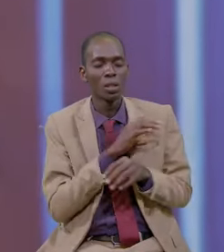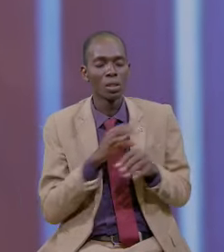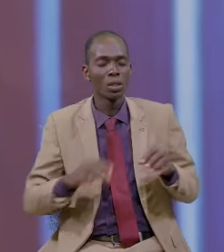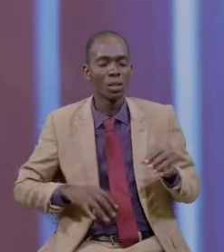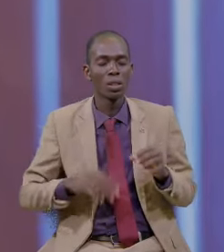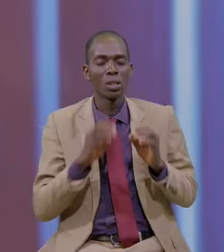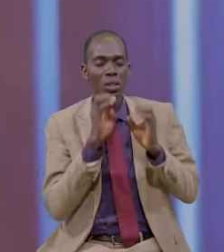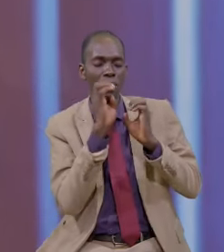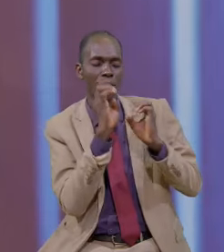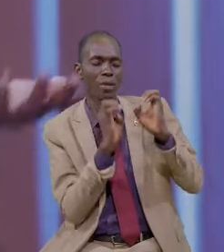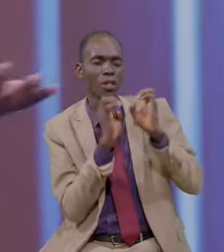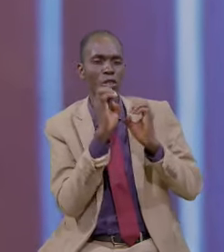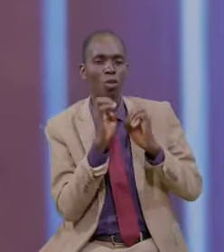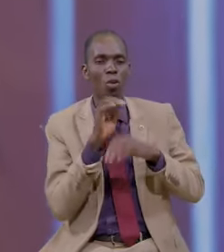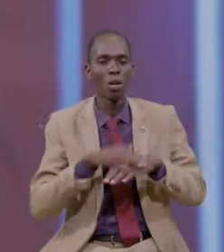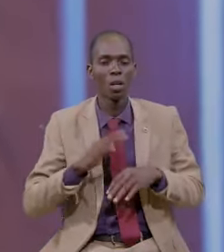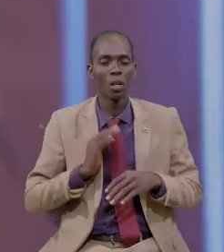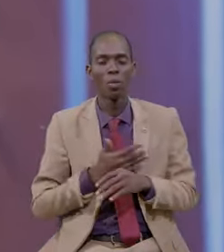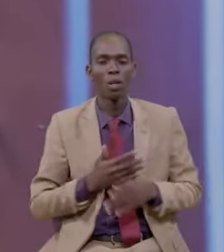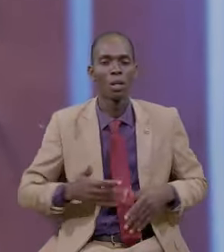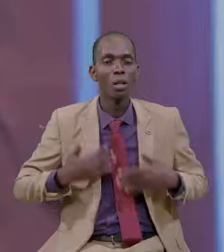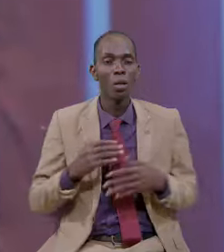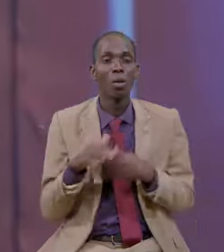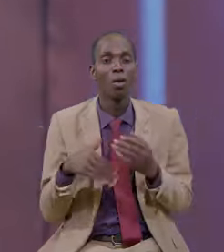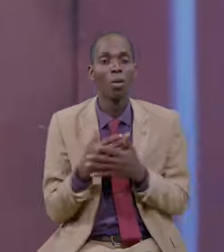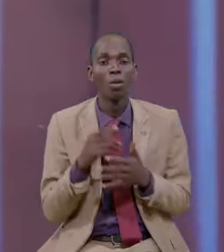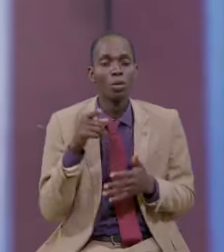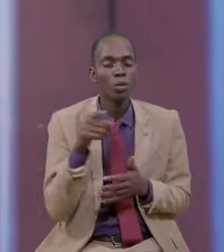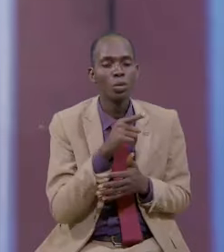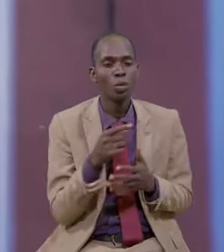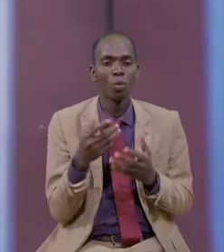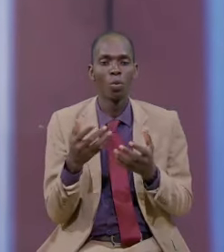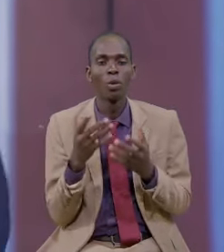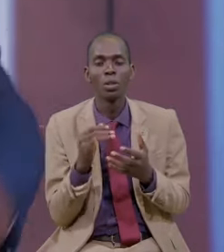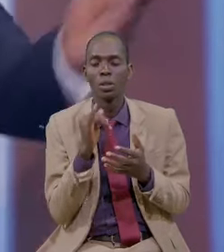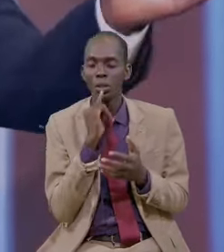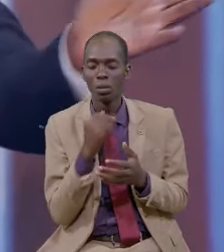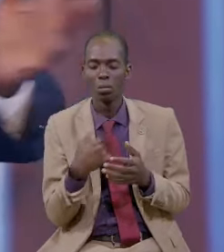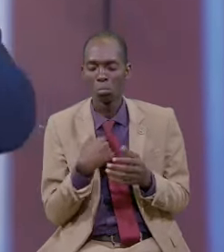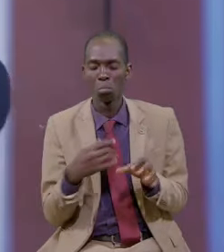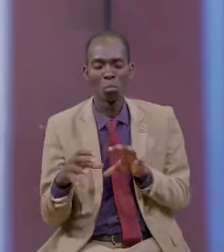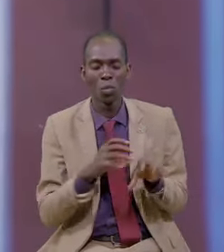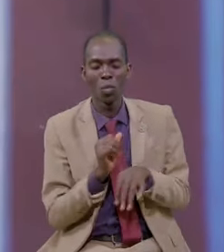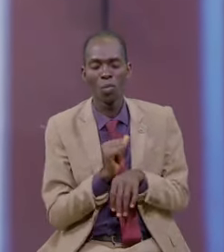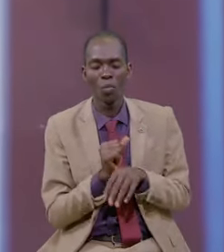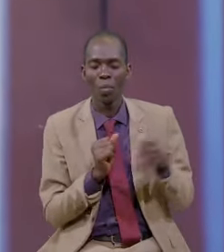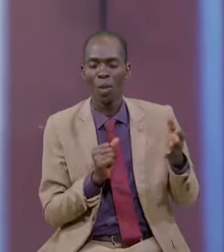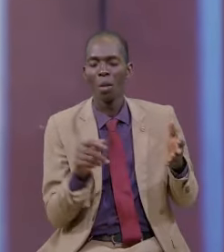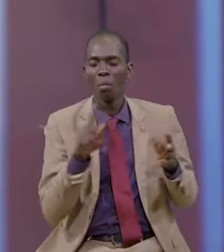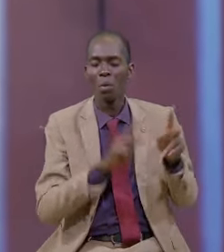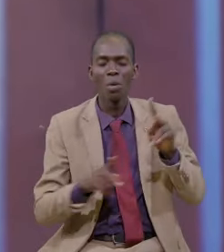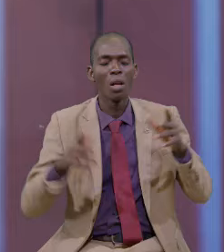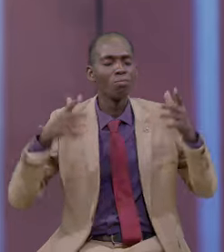on our lives. All they're looking for, I performed there, and the clerk, and they gave